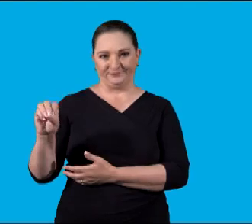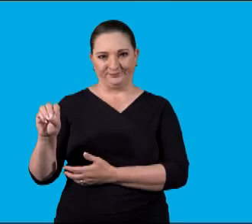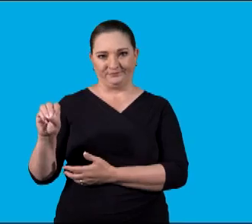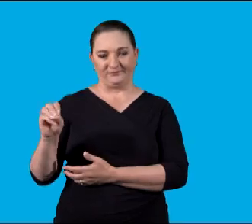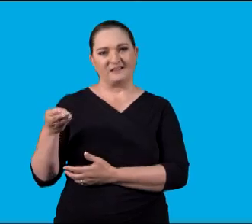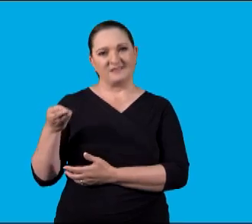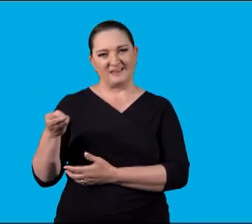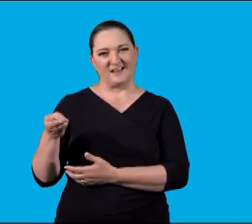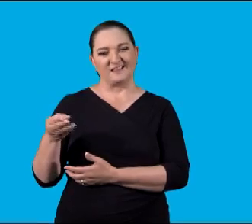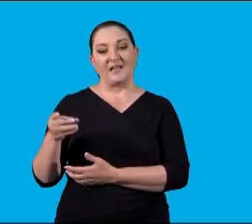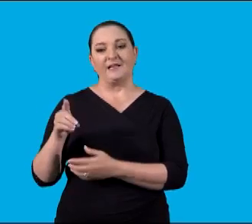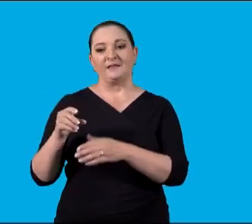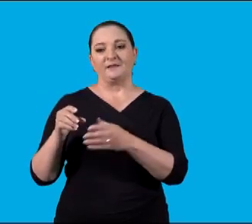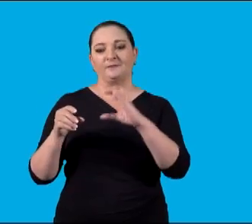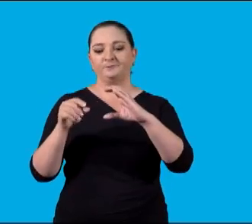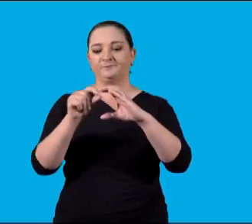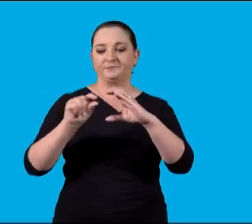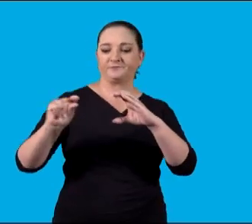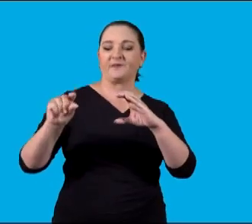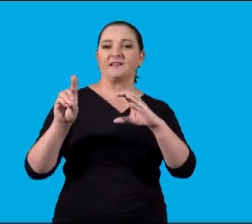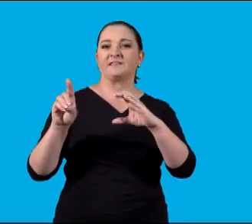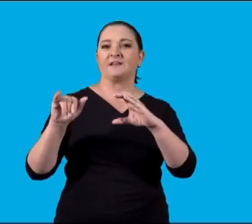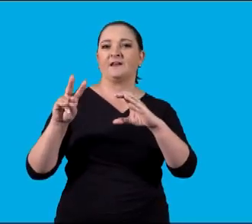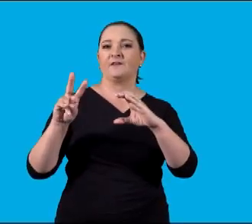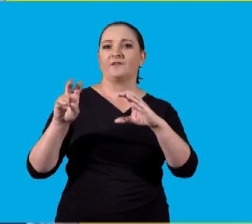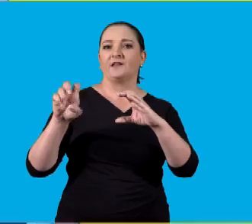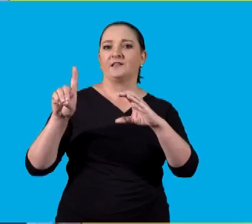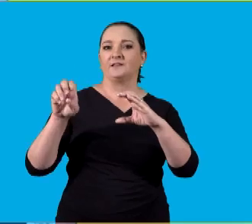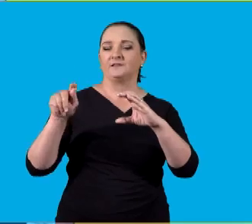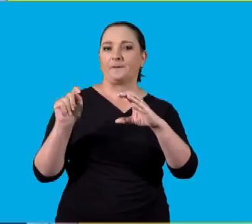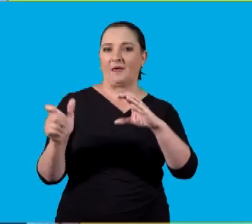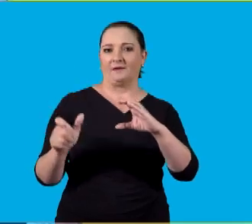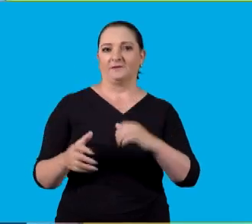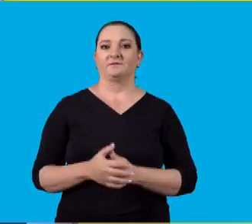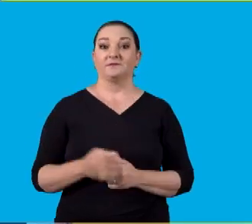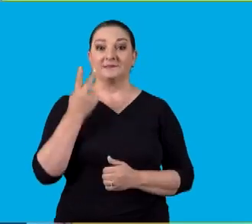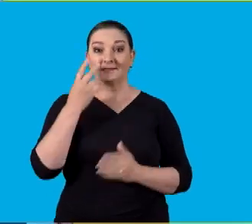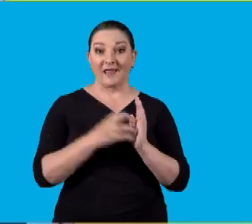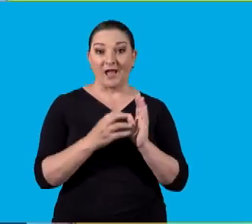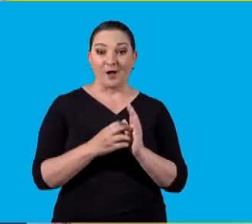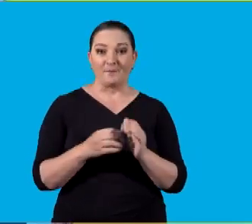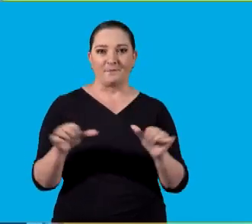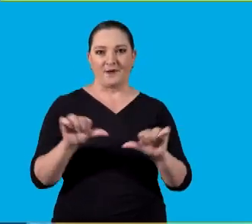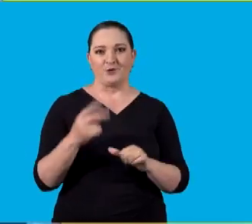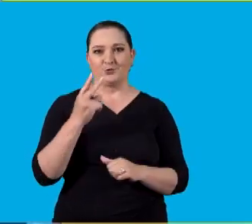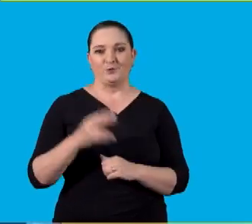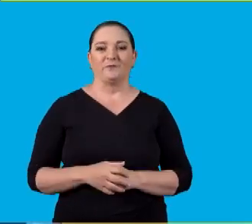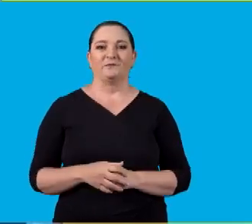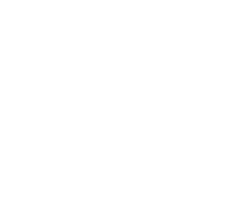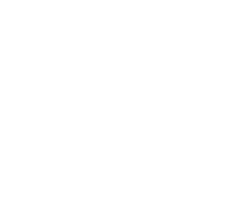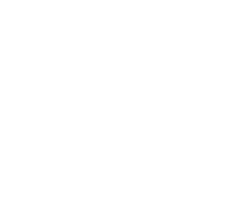1,972,000. That becomes the dividends paid. Dear learners, let's go for an ad break, and I'll see you